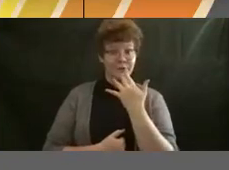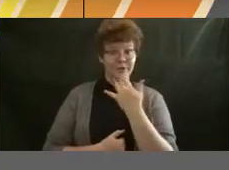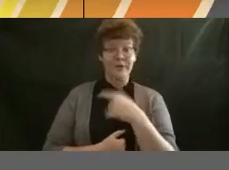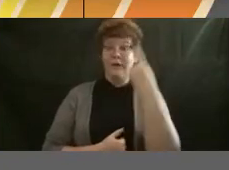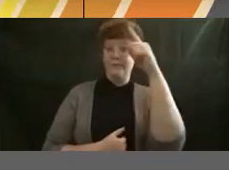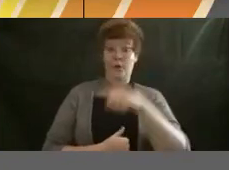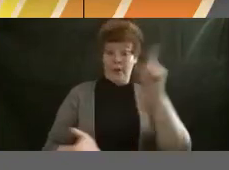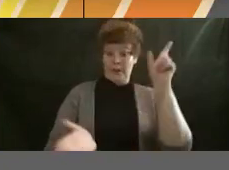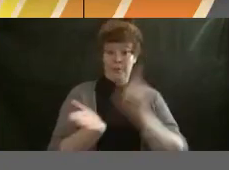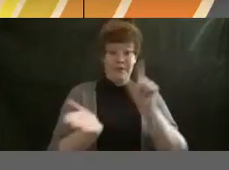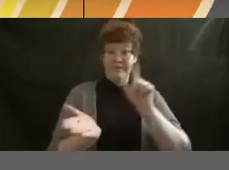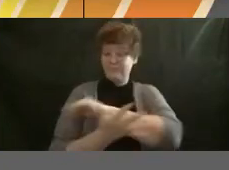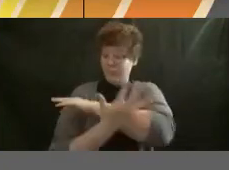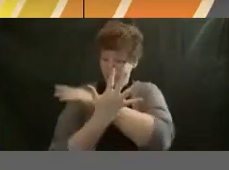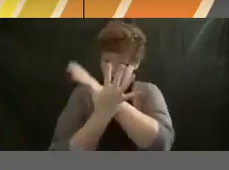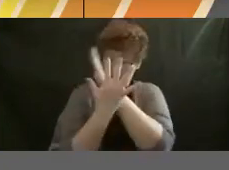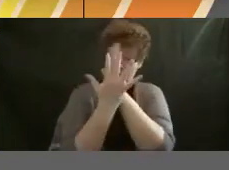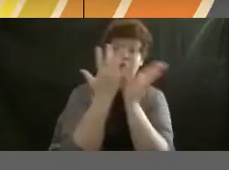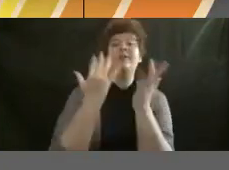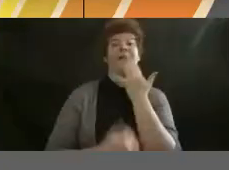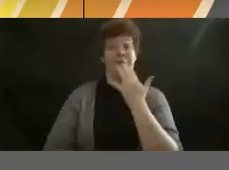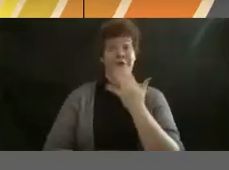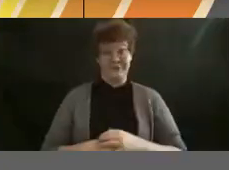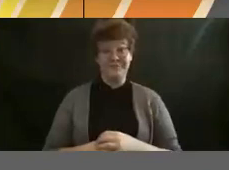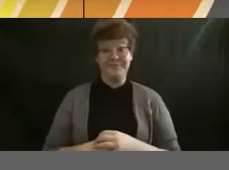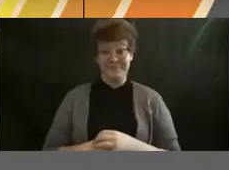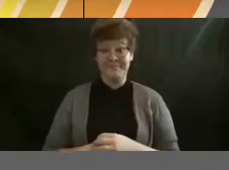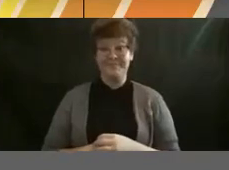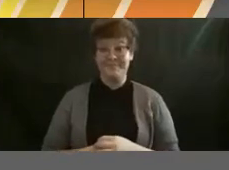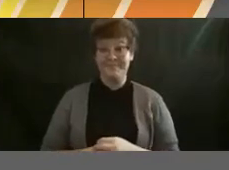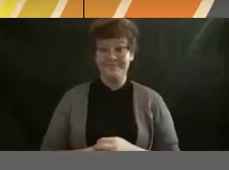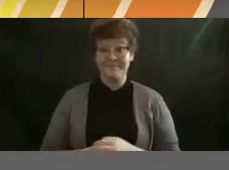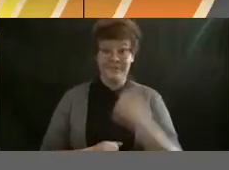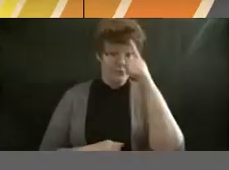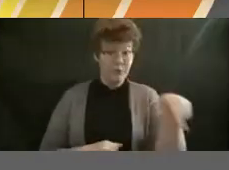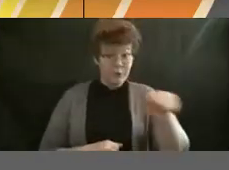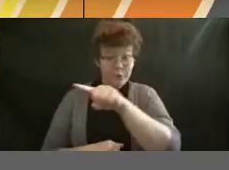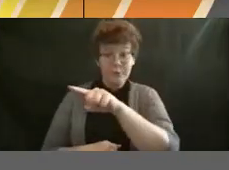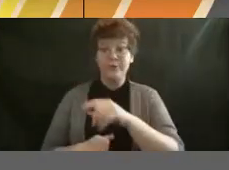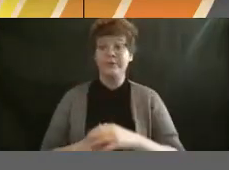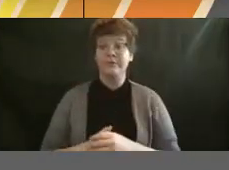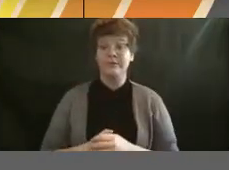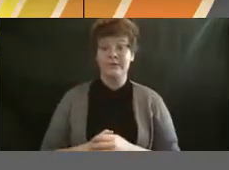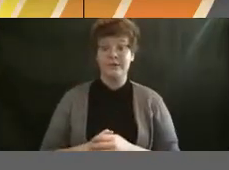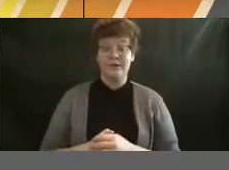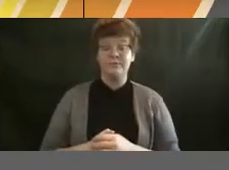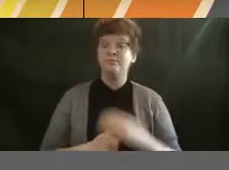color illustration. And it's, for those of you who've had a little bit of art